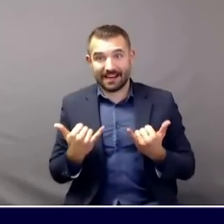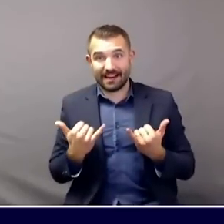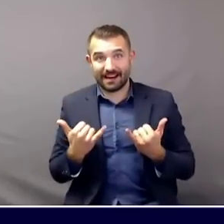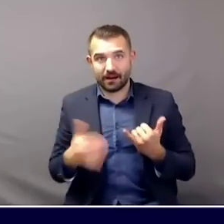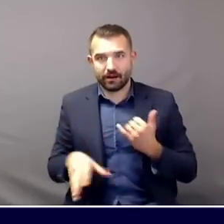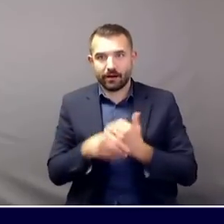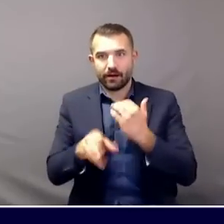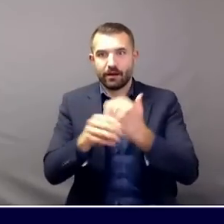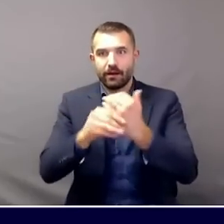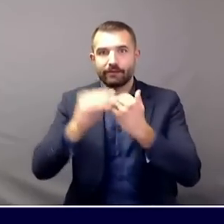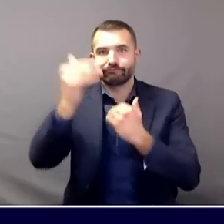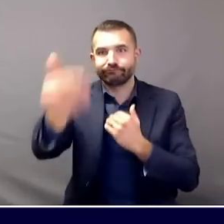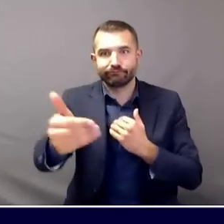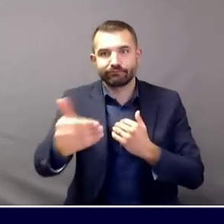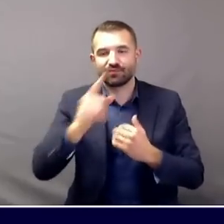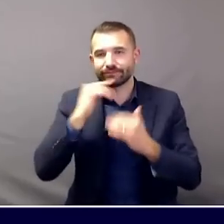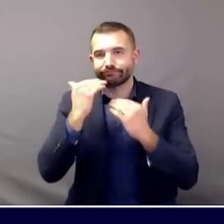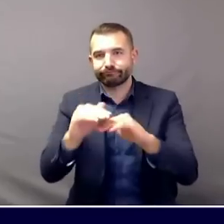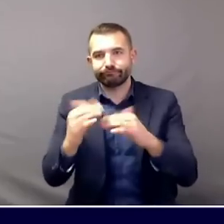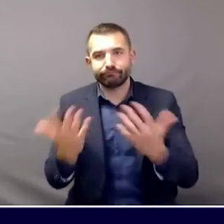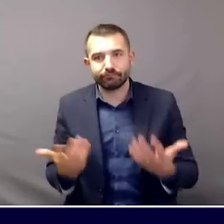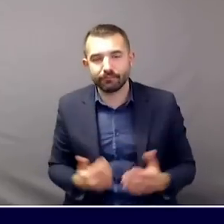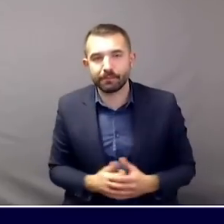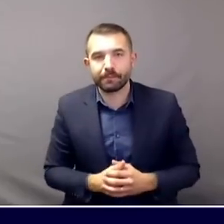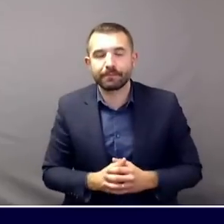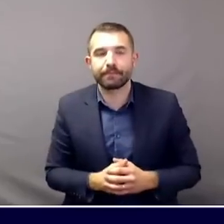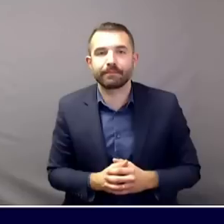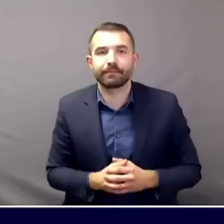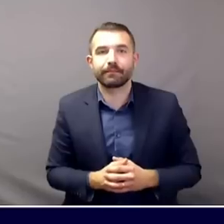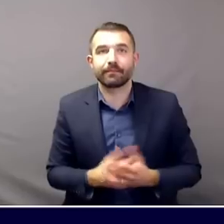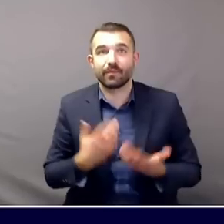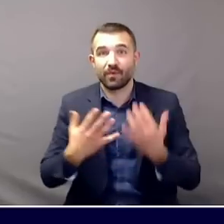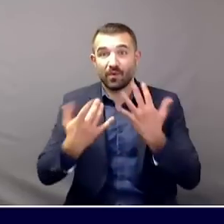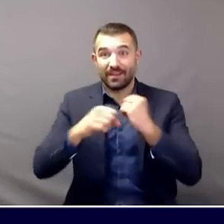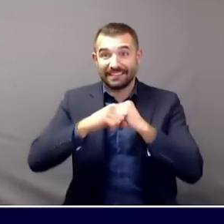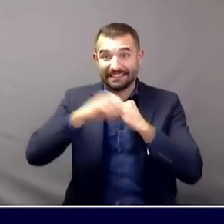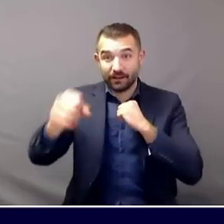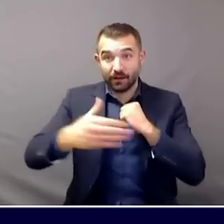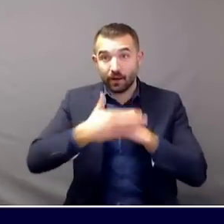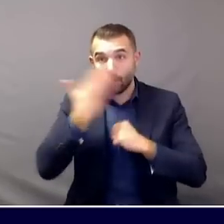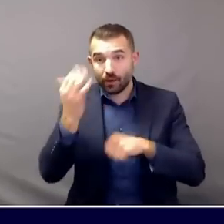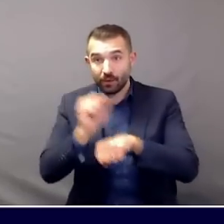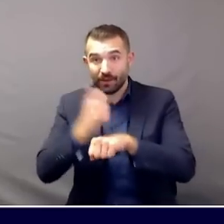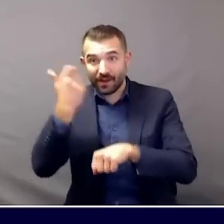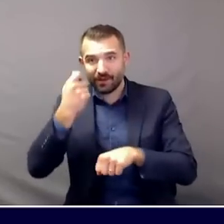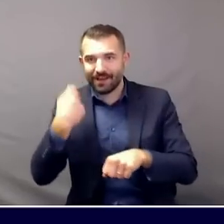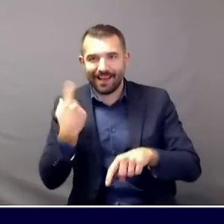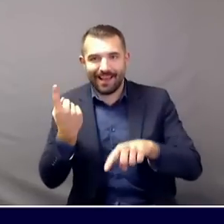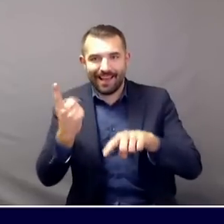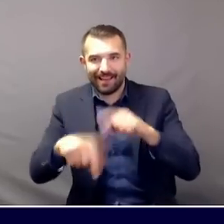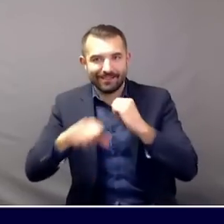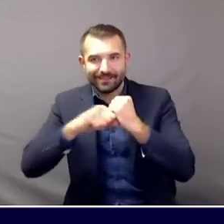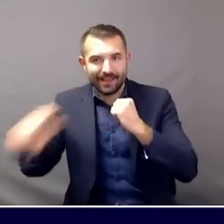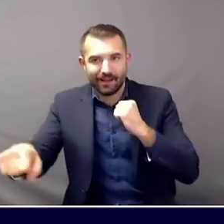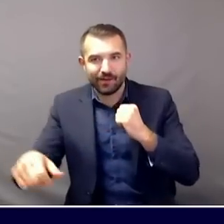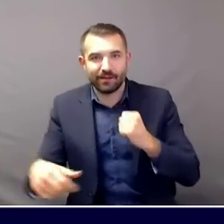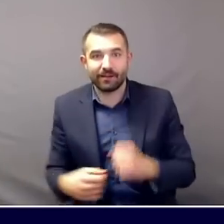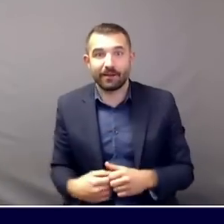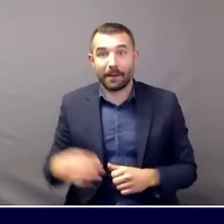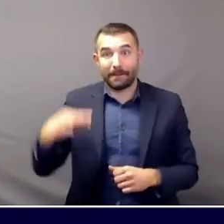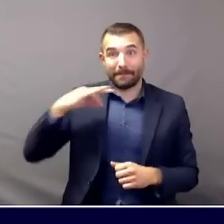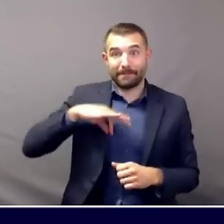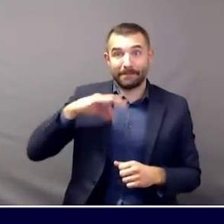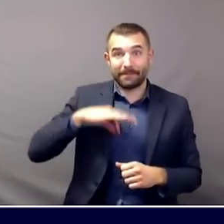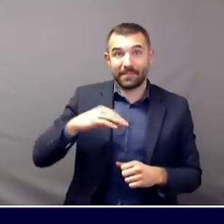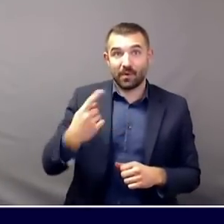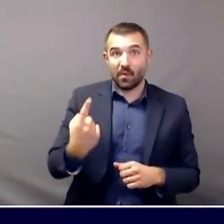the already extended unemployment benefits. We can't alone increase federal programs intended to